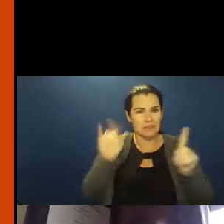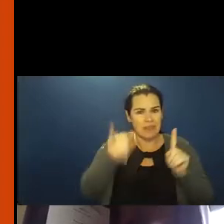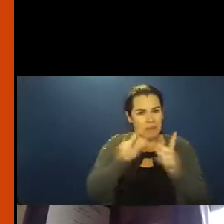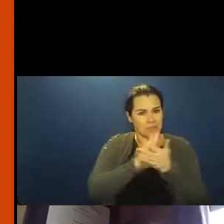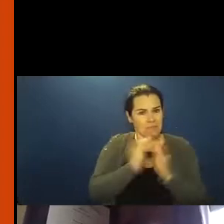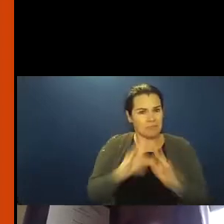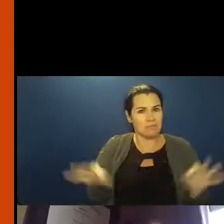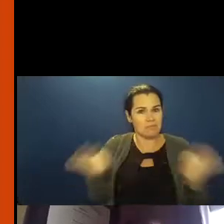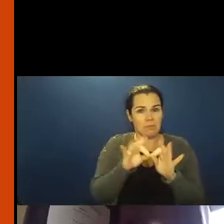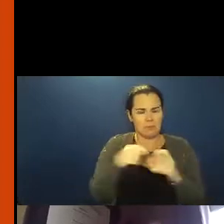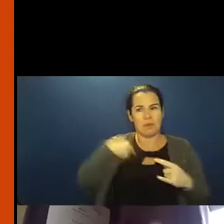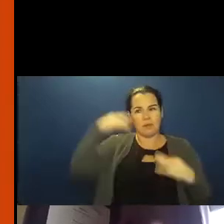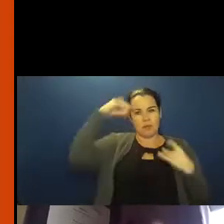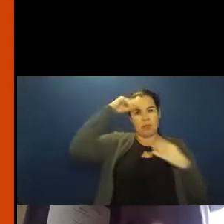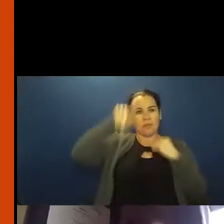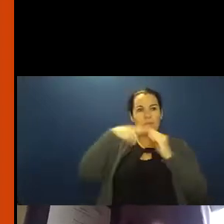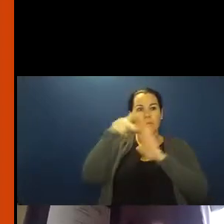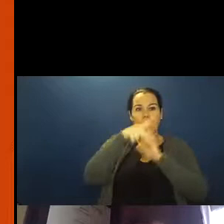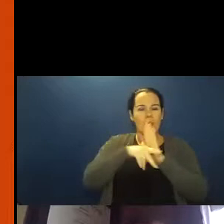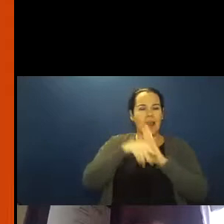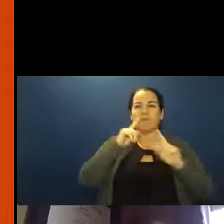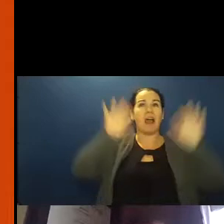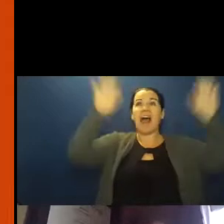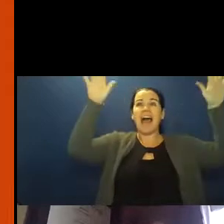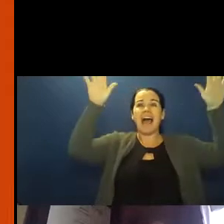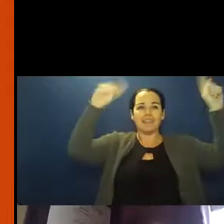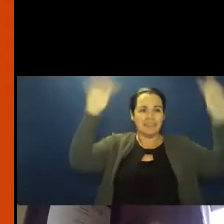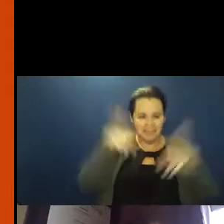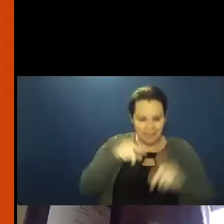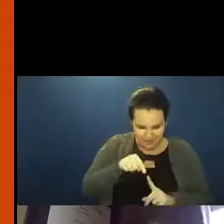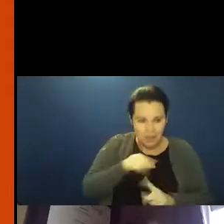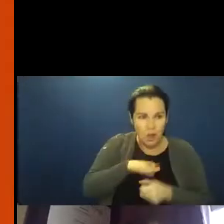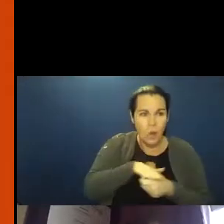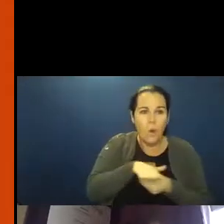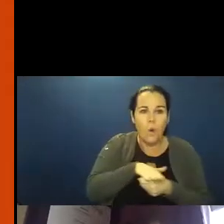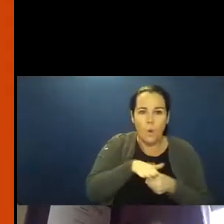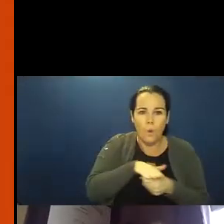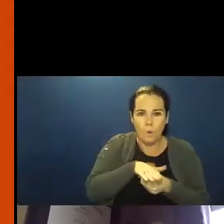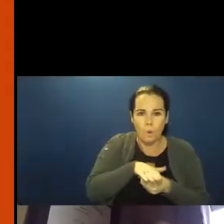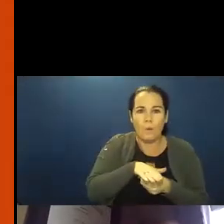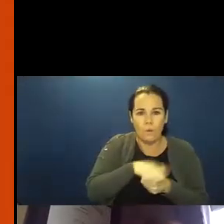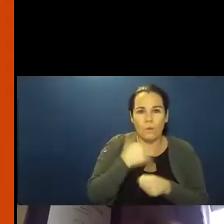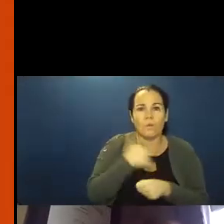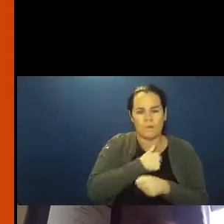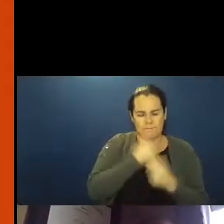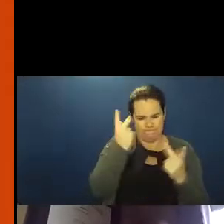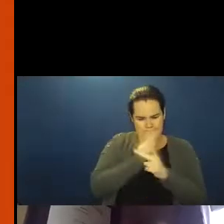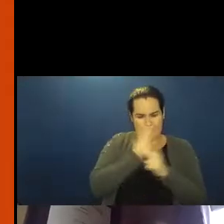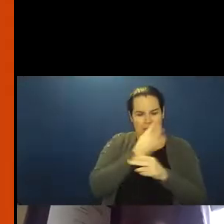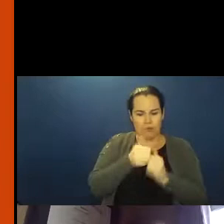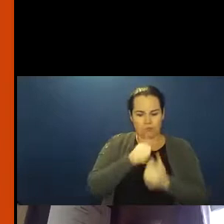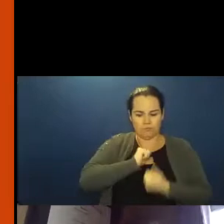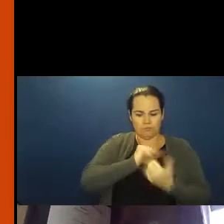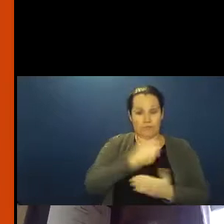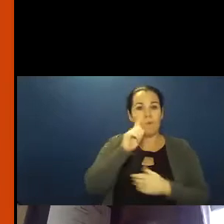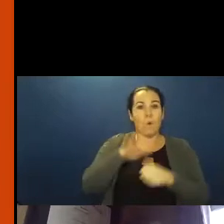everything starts to become down to the local level. And this is how we're going to have to start thinking about the solutions, because the solutions that work